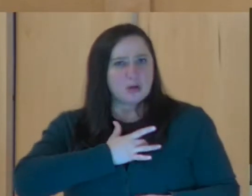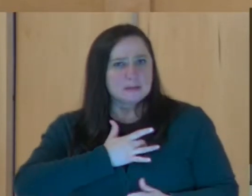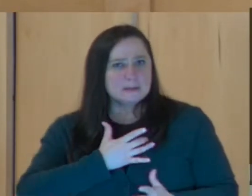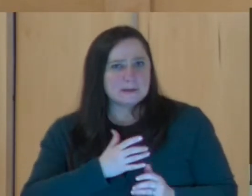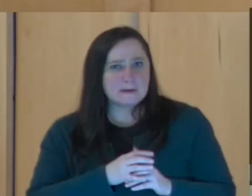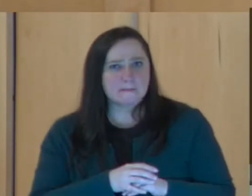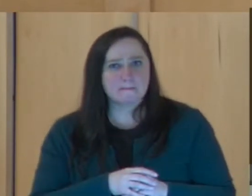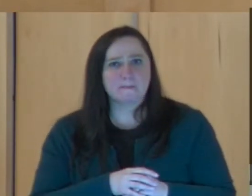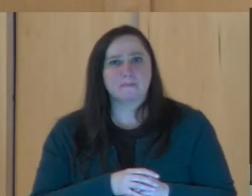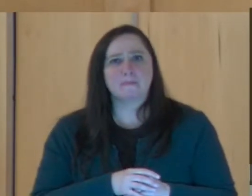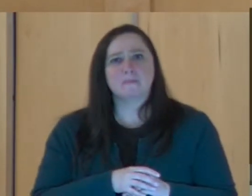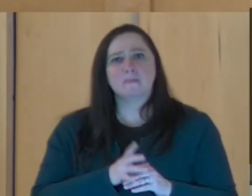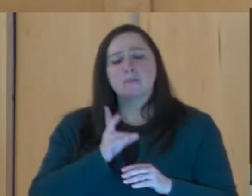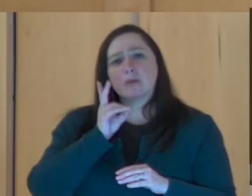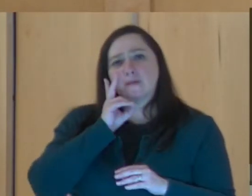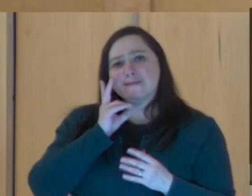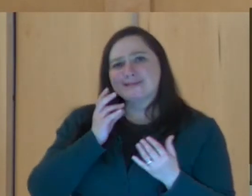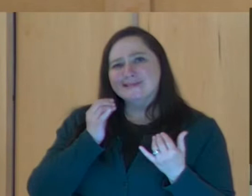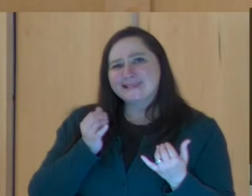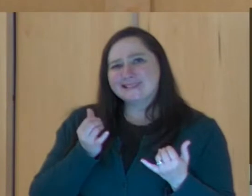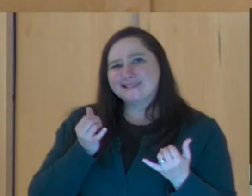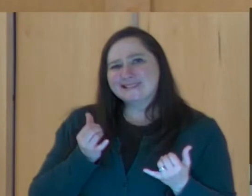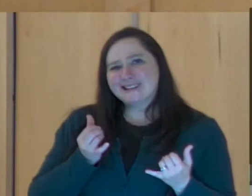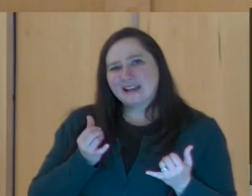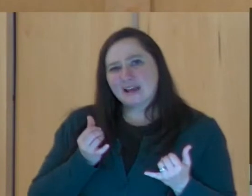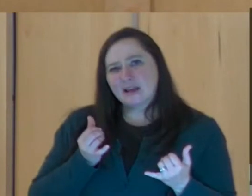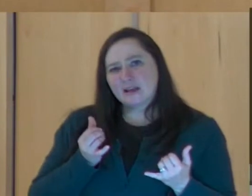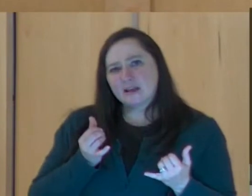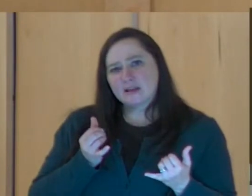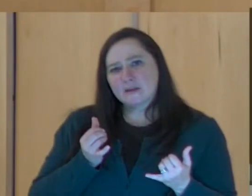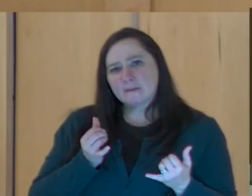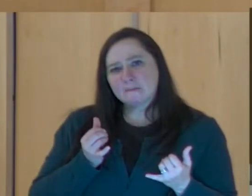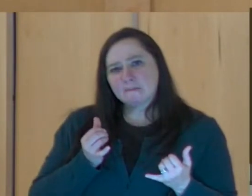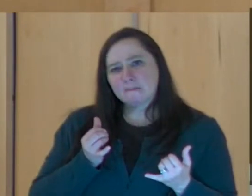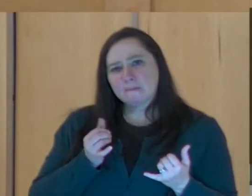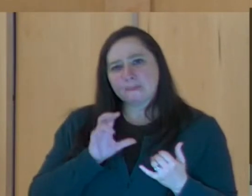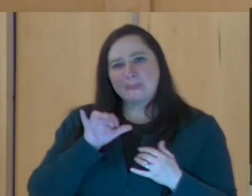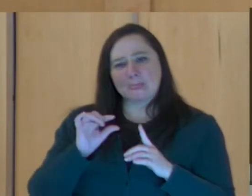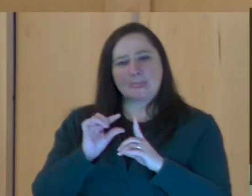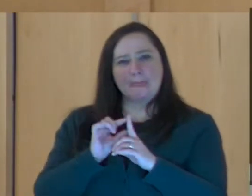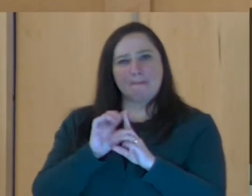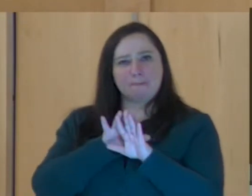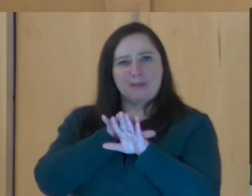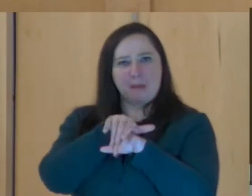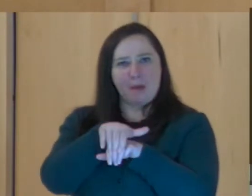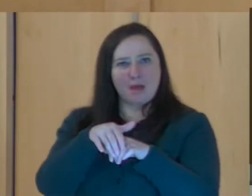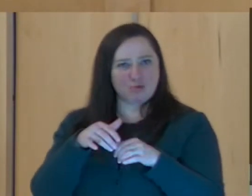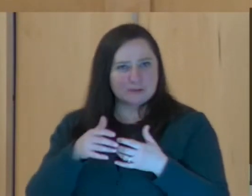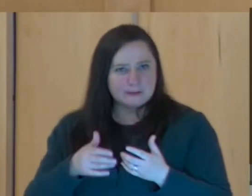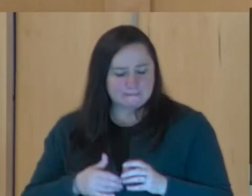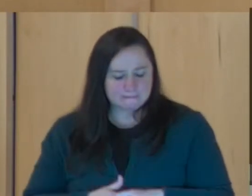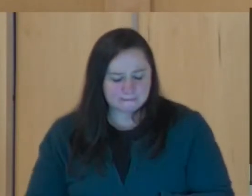and to look today for that word, that hypocrisy.